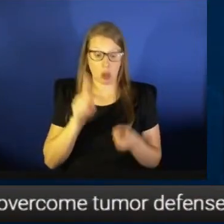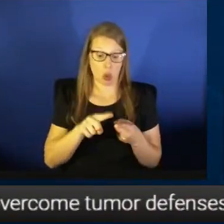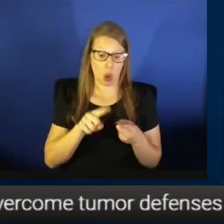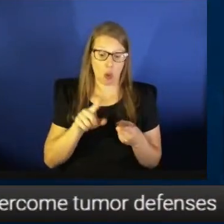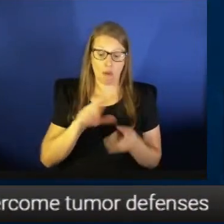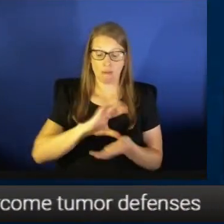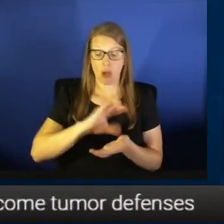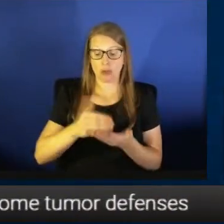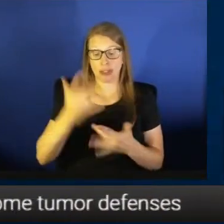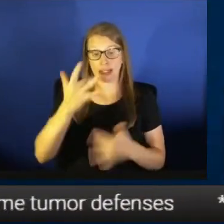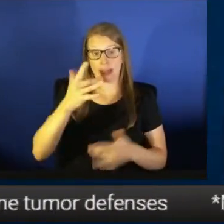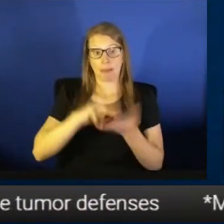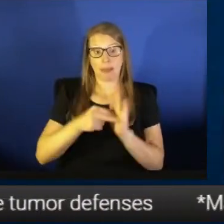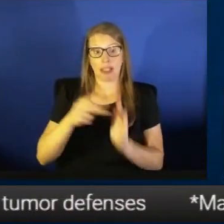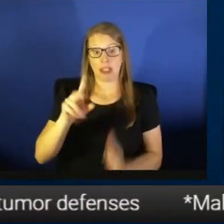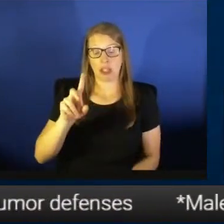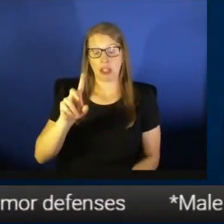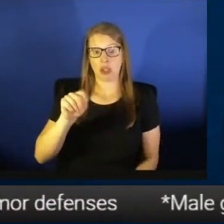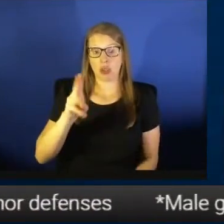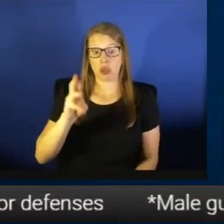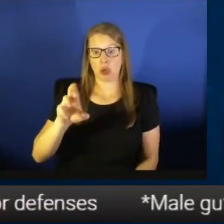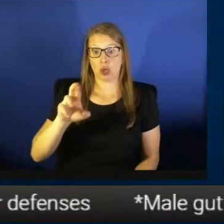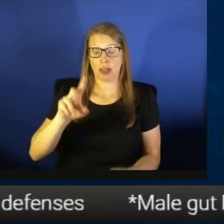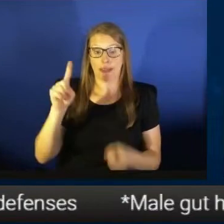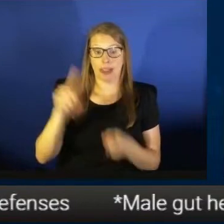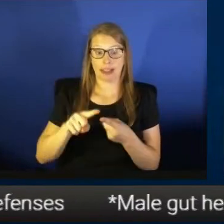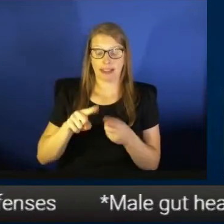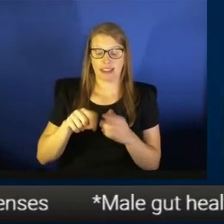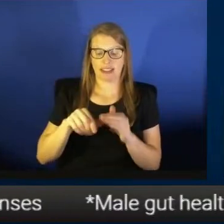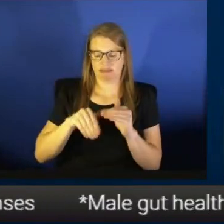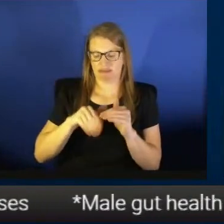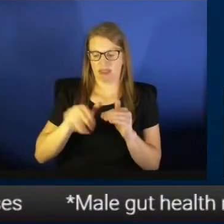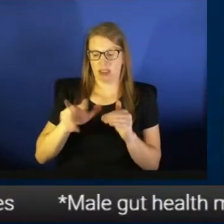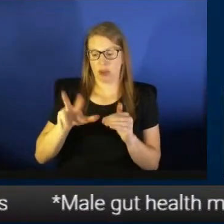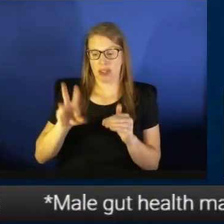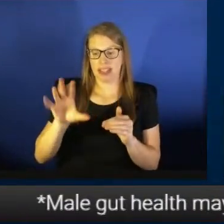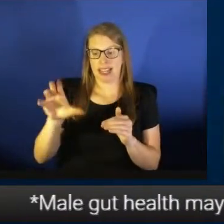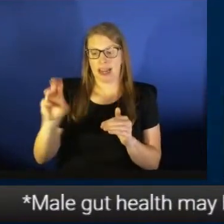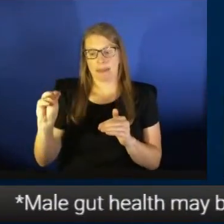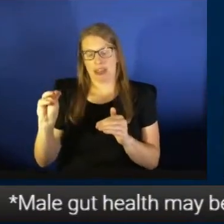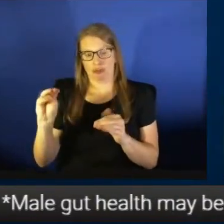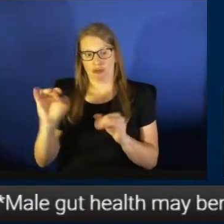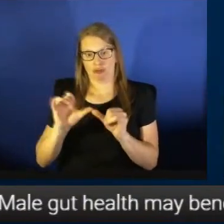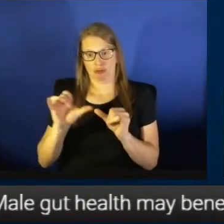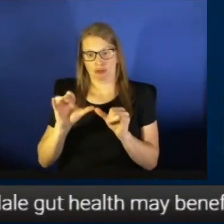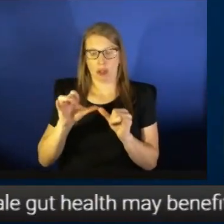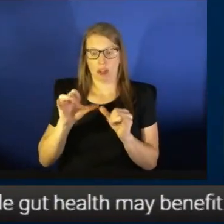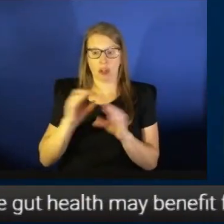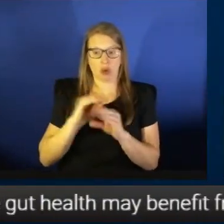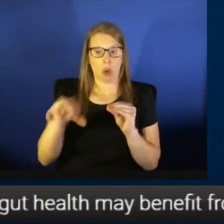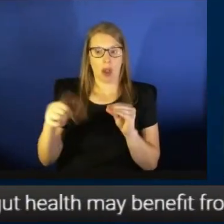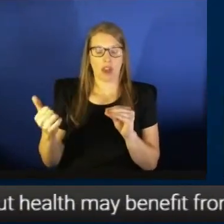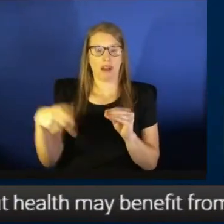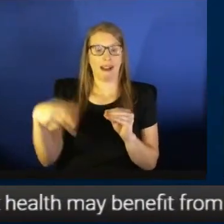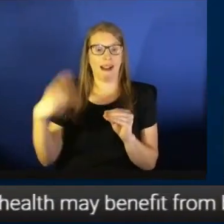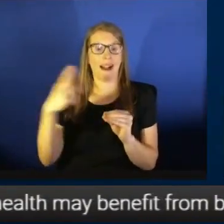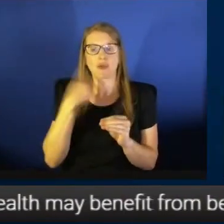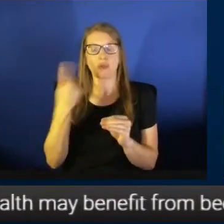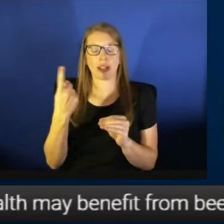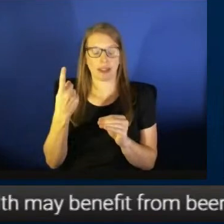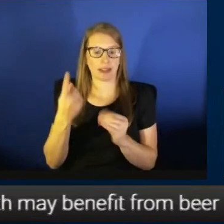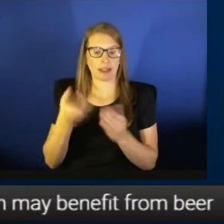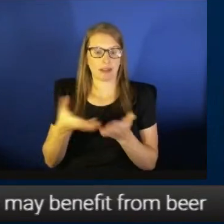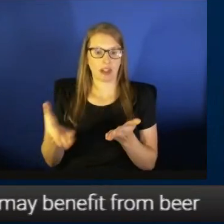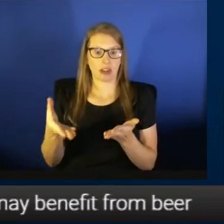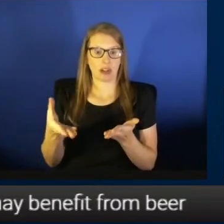want the tumor to be less than 3 centimeters ideally, and no other high risk features. So we want the tumor to be